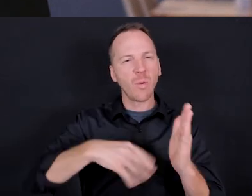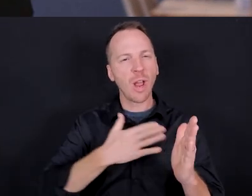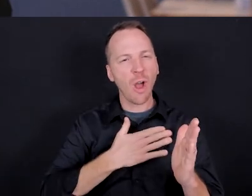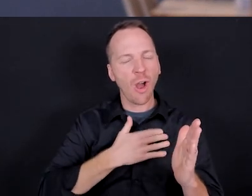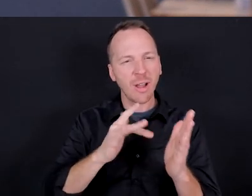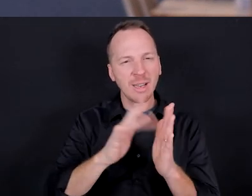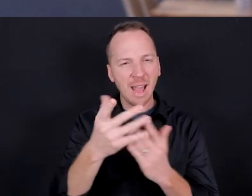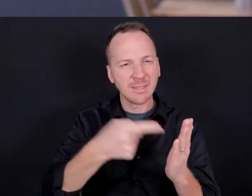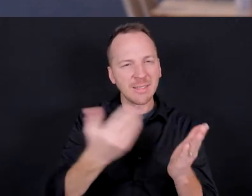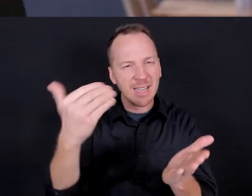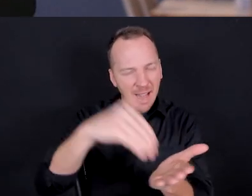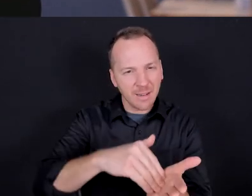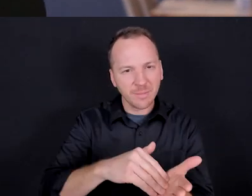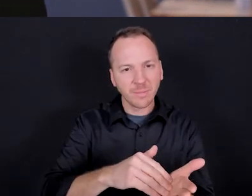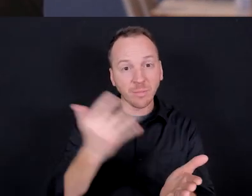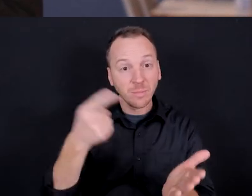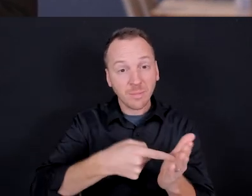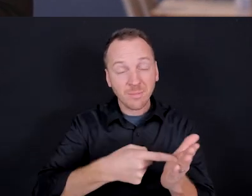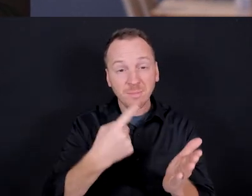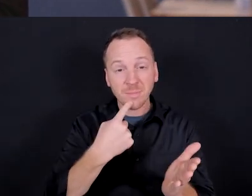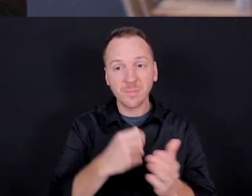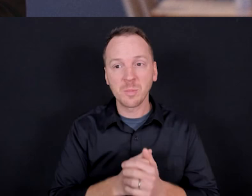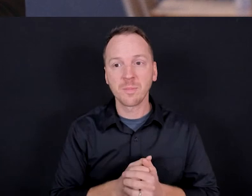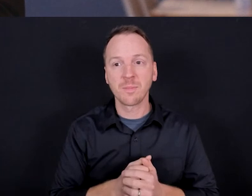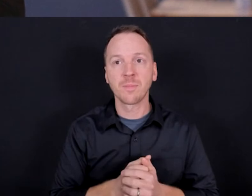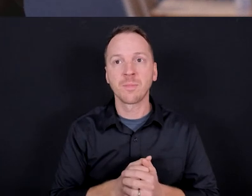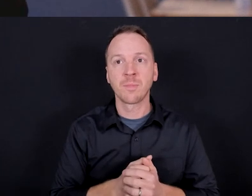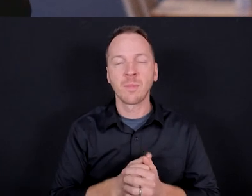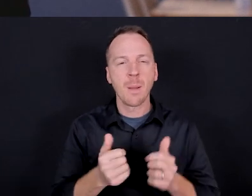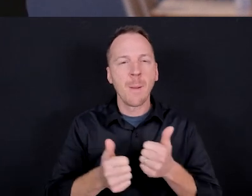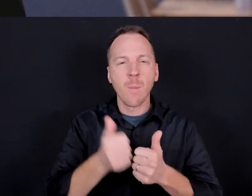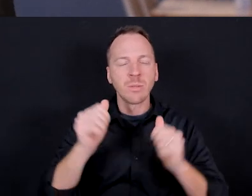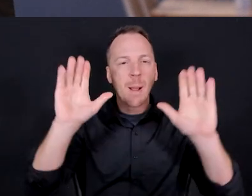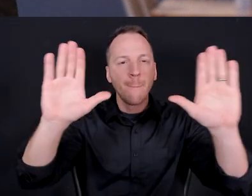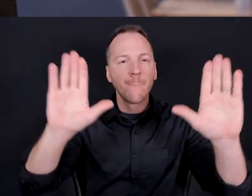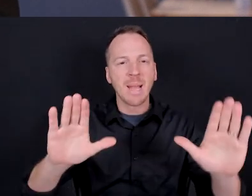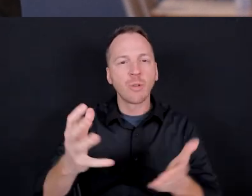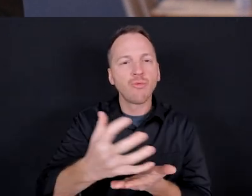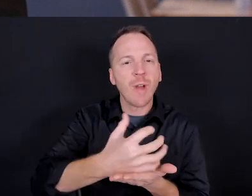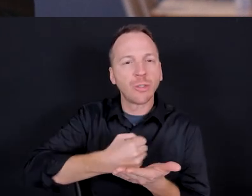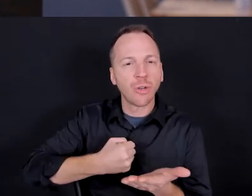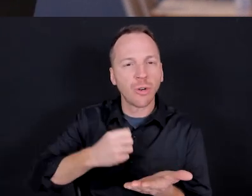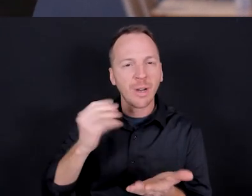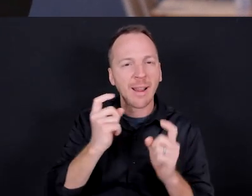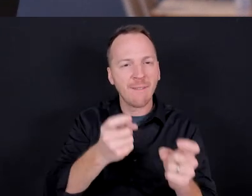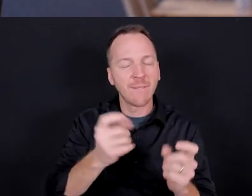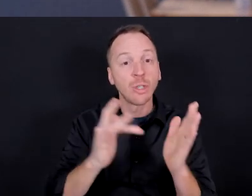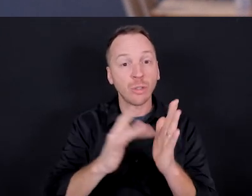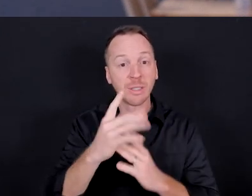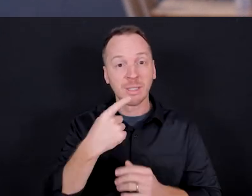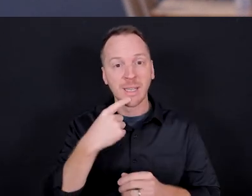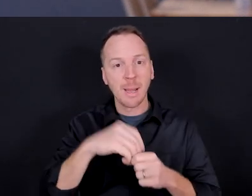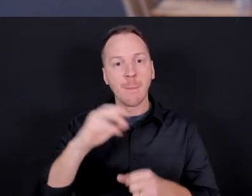that I started with, because it talks about the most amazing treasure and gift of all. And Jesus said